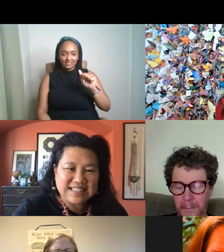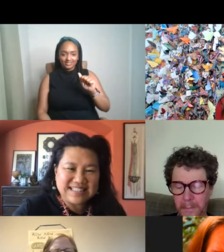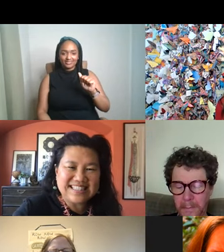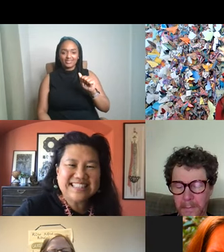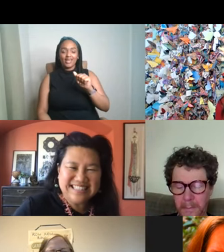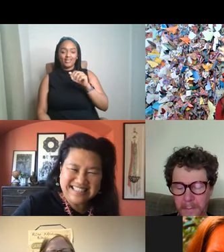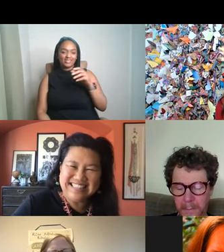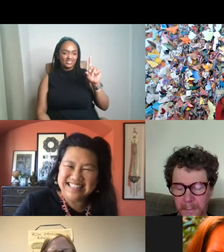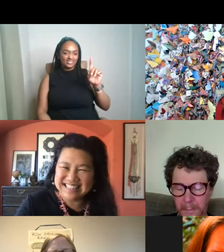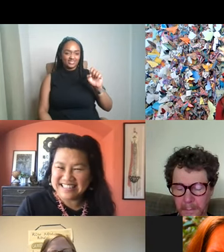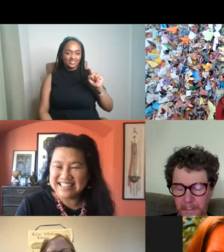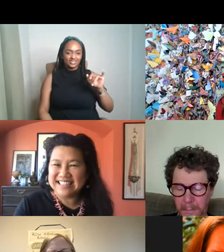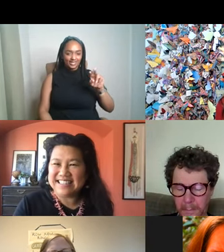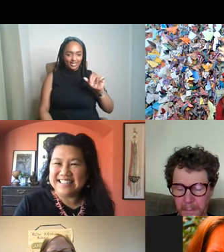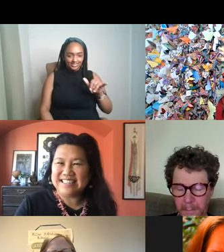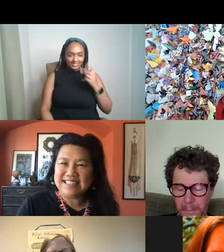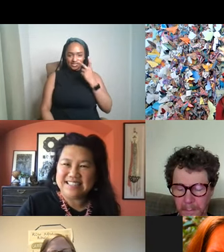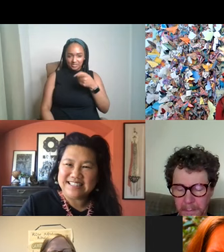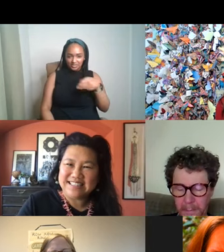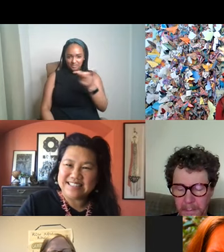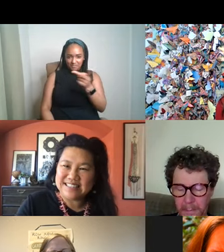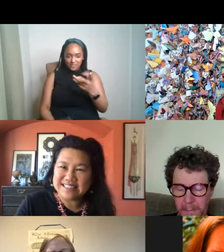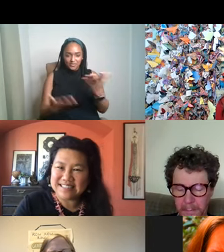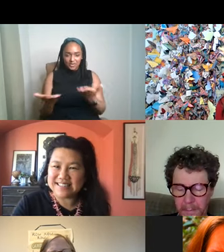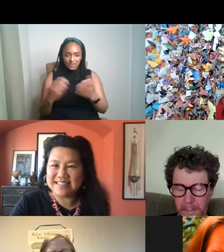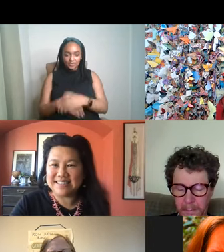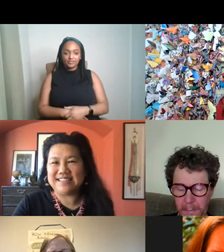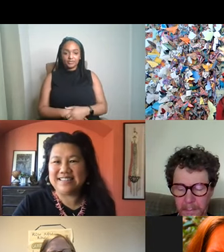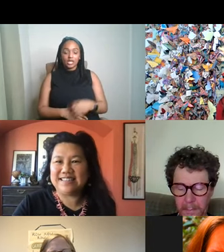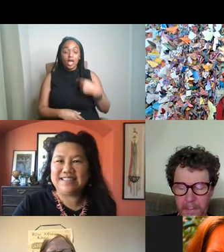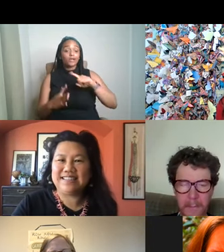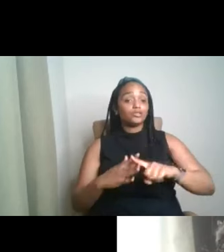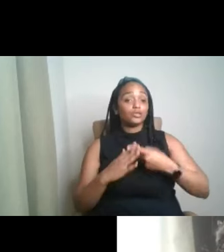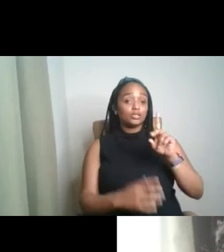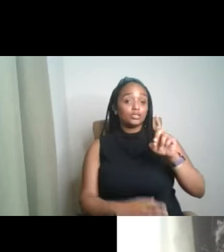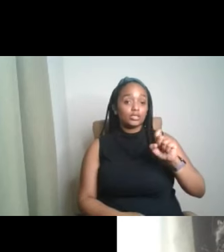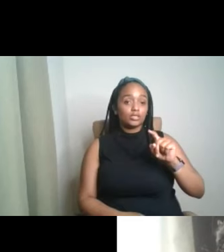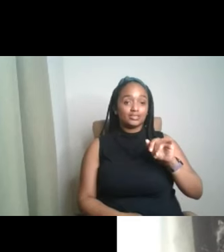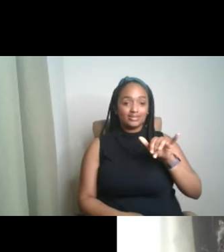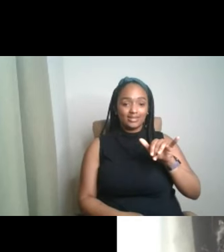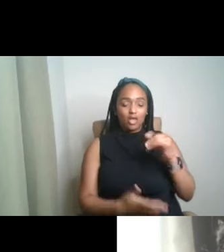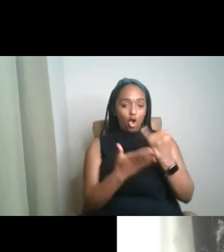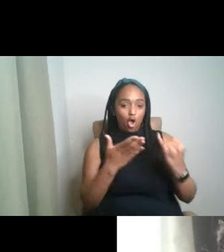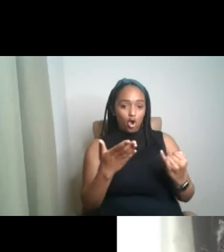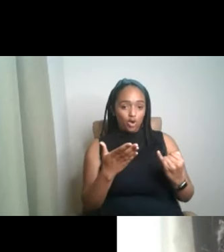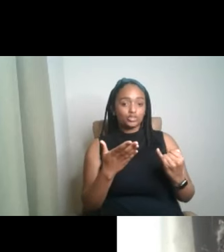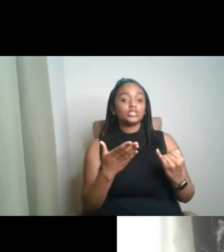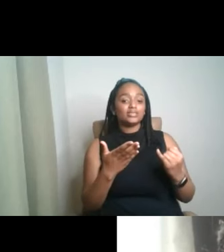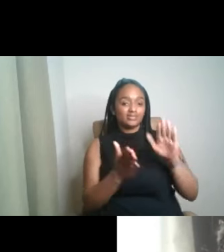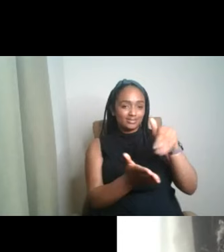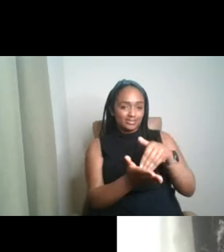Destiny. But I started at Destiny Arts Center in Oakland.